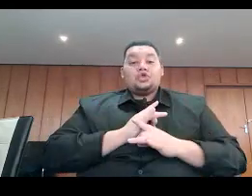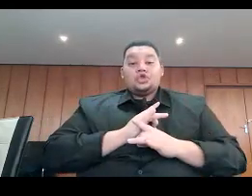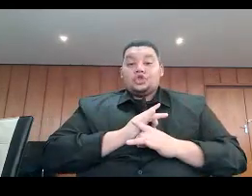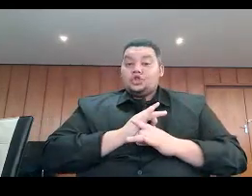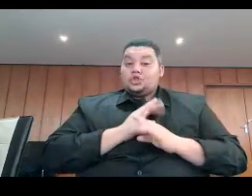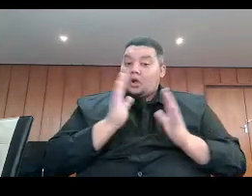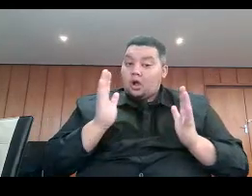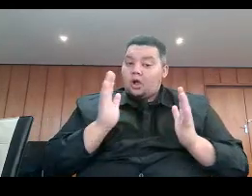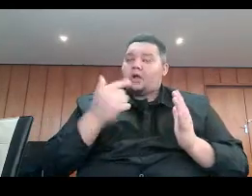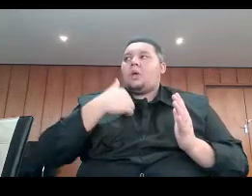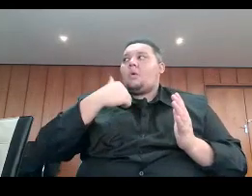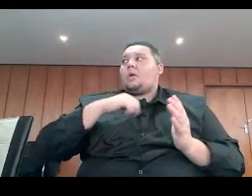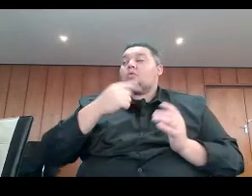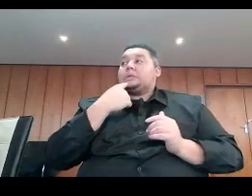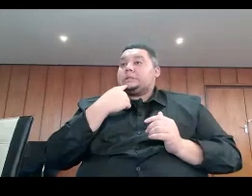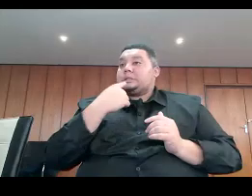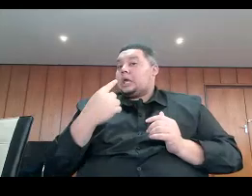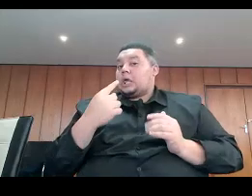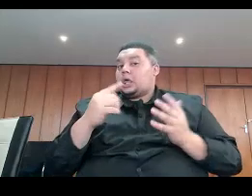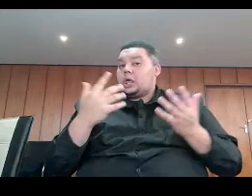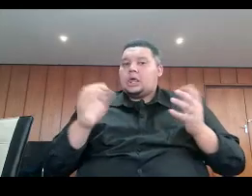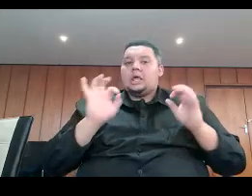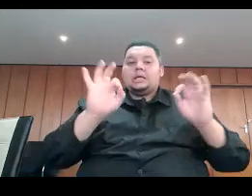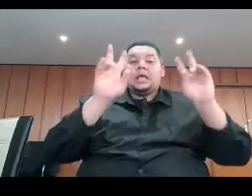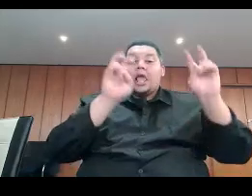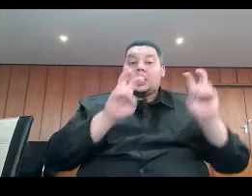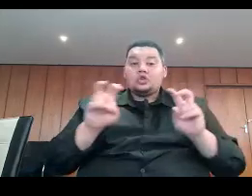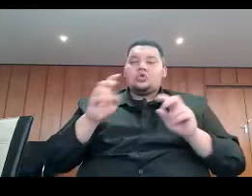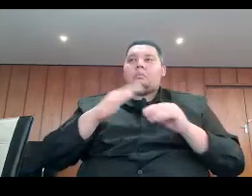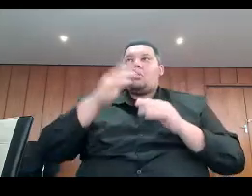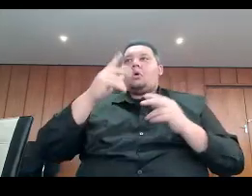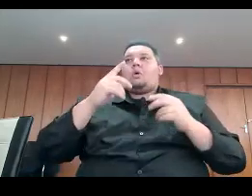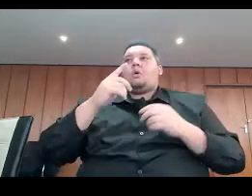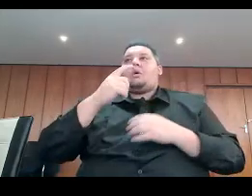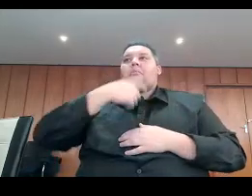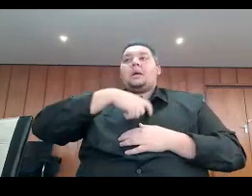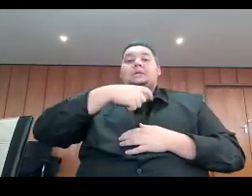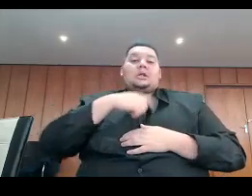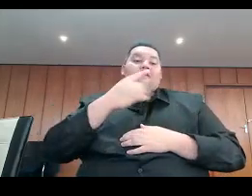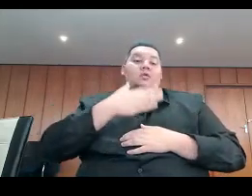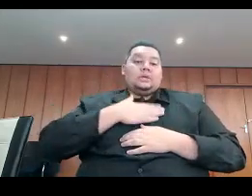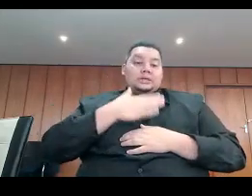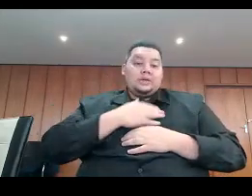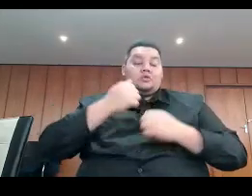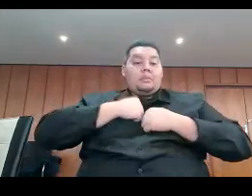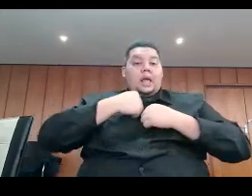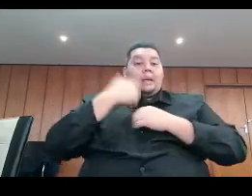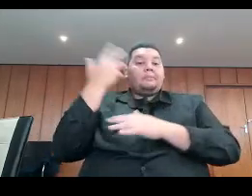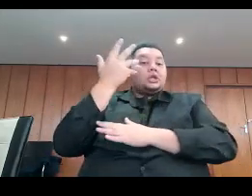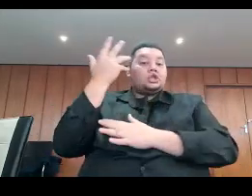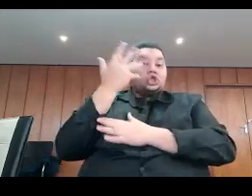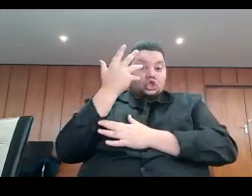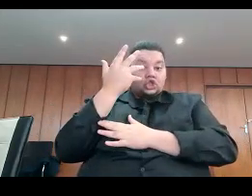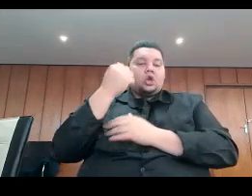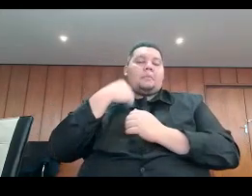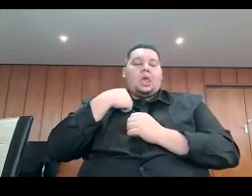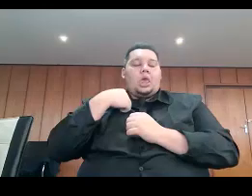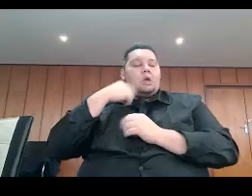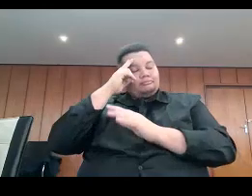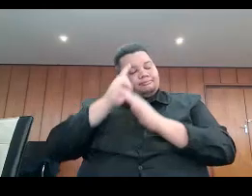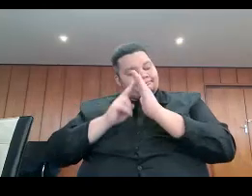I just want to say that this issue is personal to me. So my presentation today is in honor of